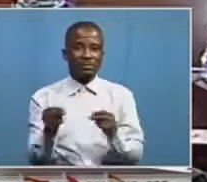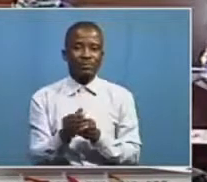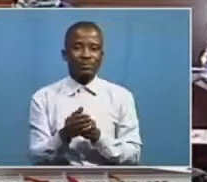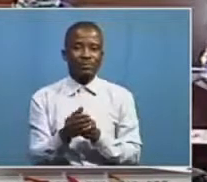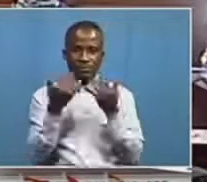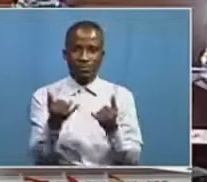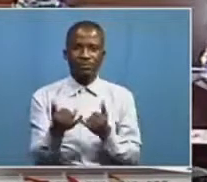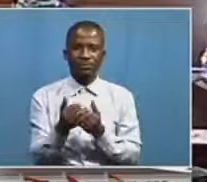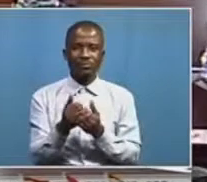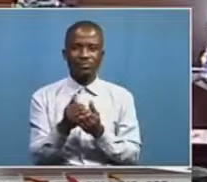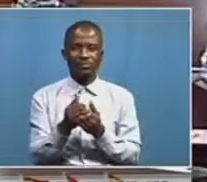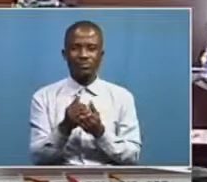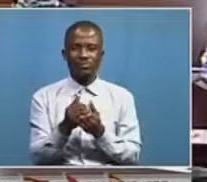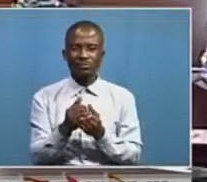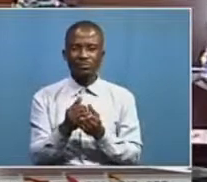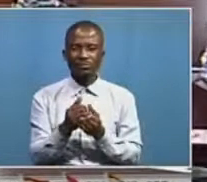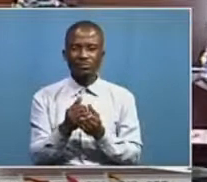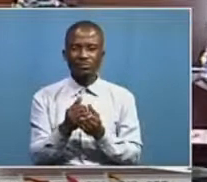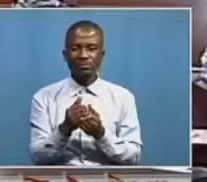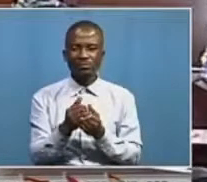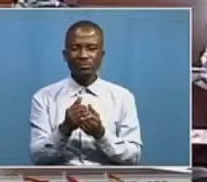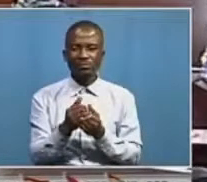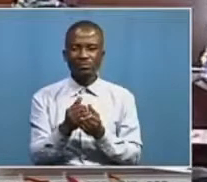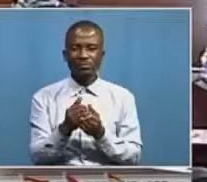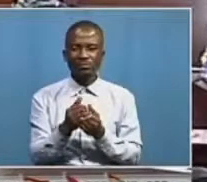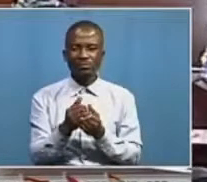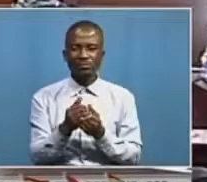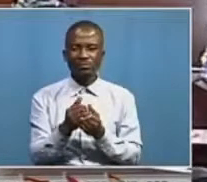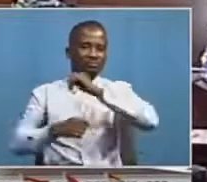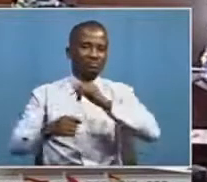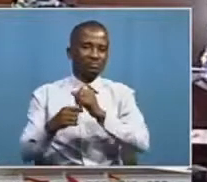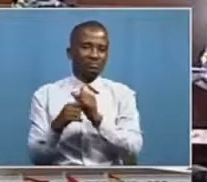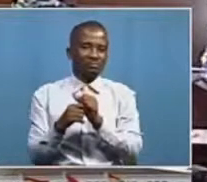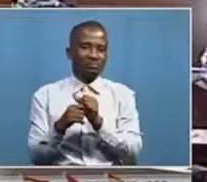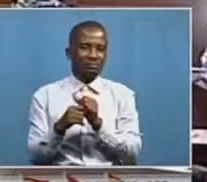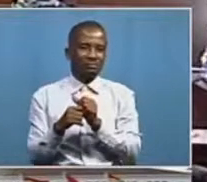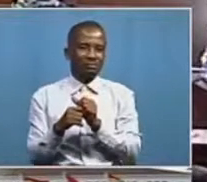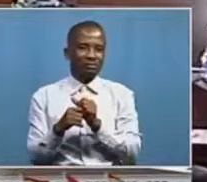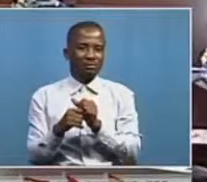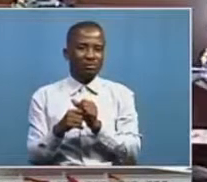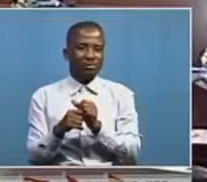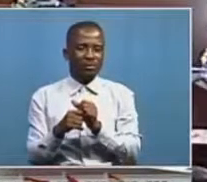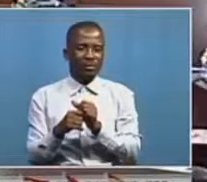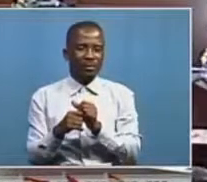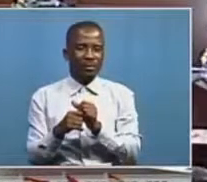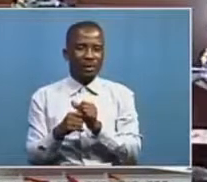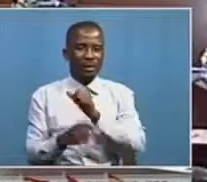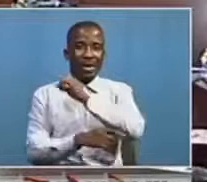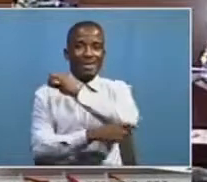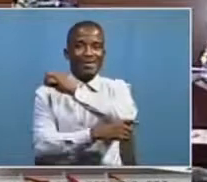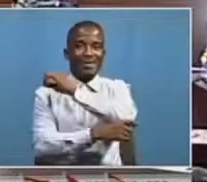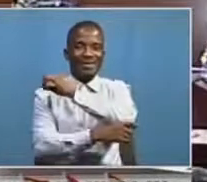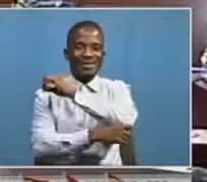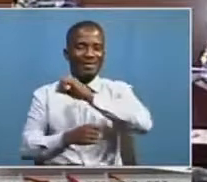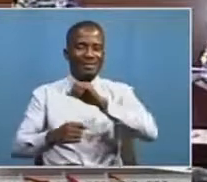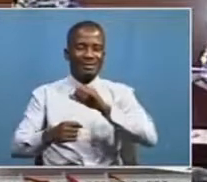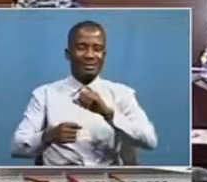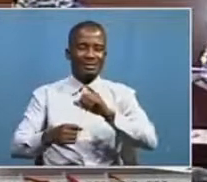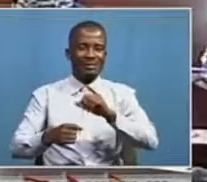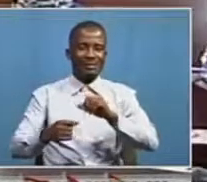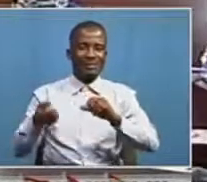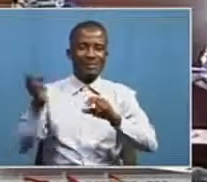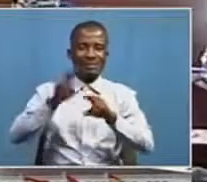Issue 5, the alleged vote pardon. The last issue set down for this trial is whether or not the alleged vote